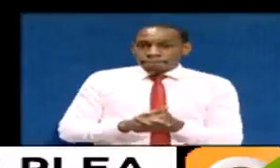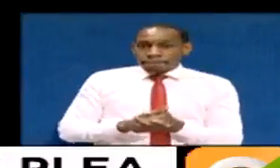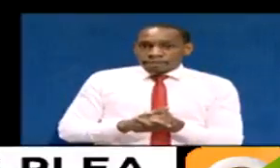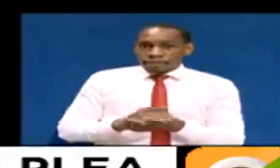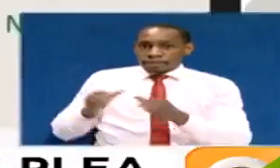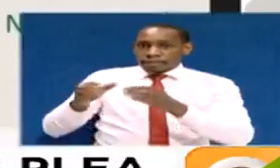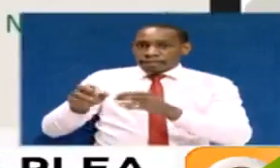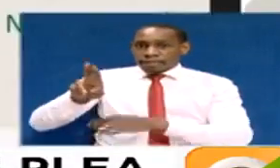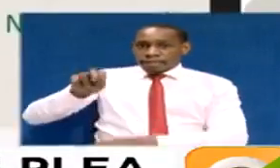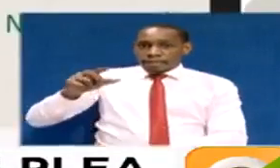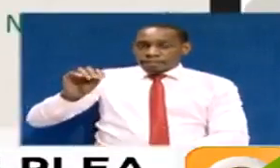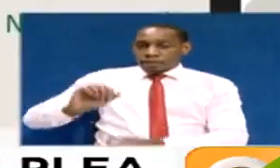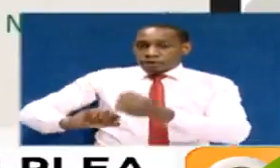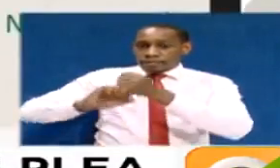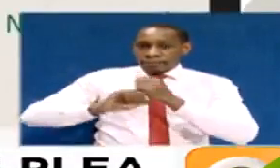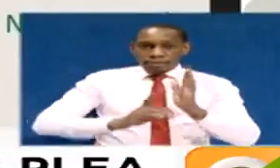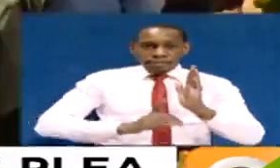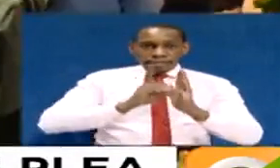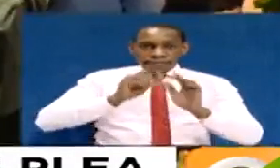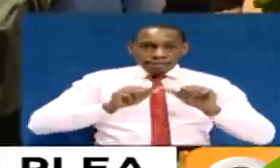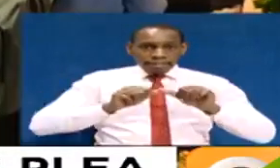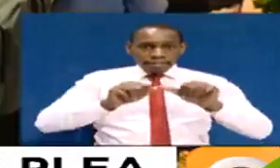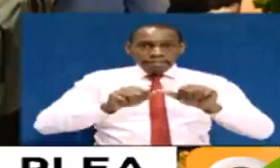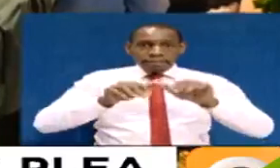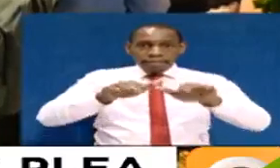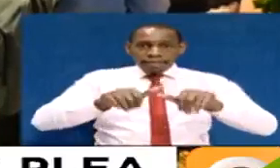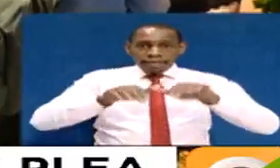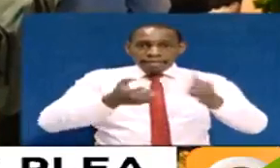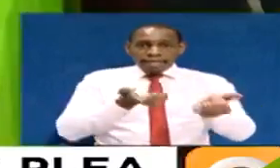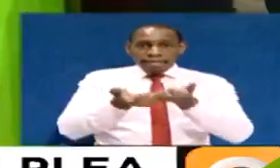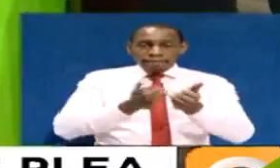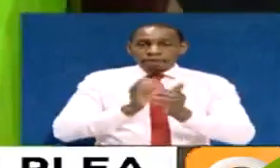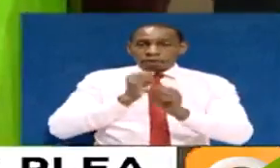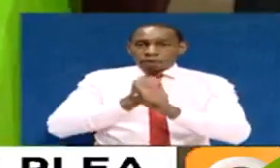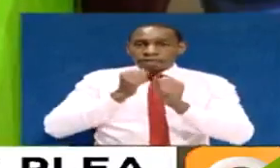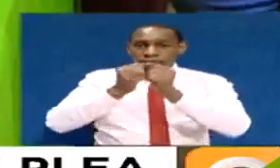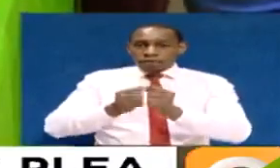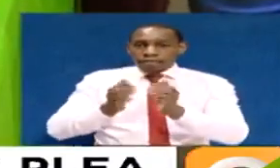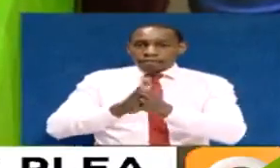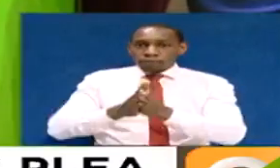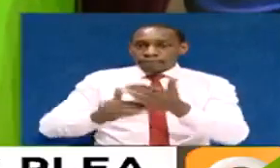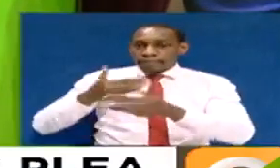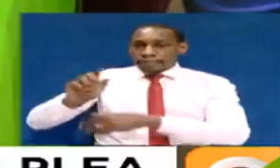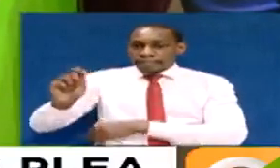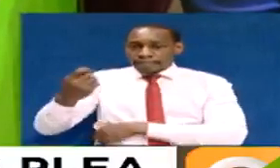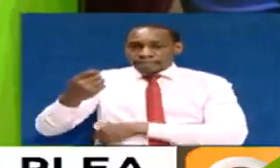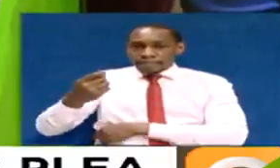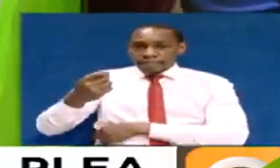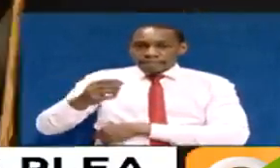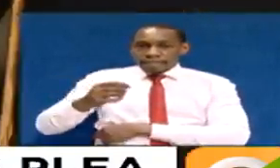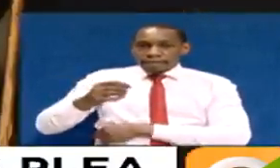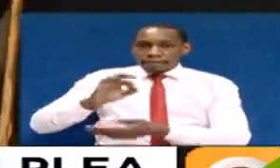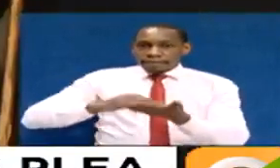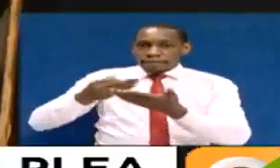COLEACP, which is an NGO supporting development of sustainable agribusiness, in conjunction with the Next Kenya, an